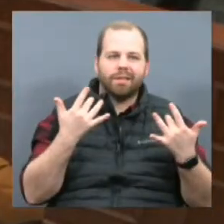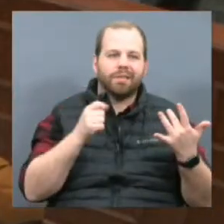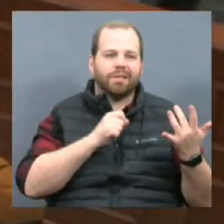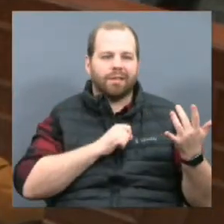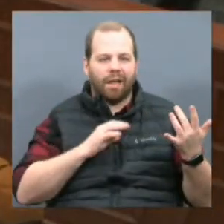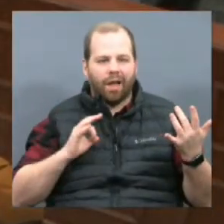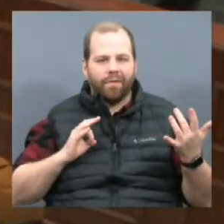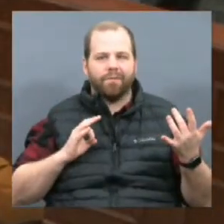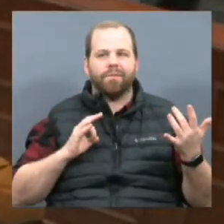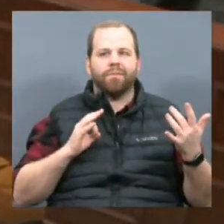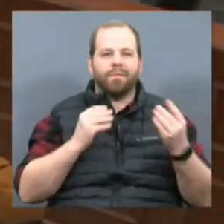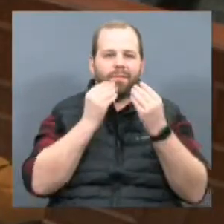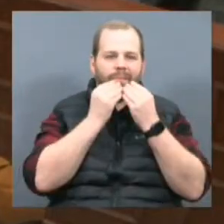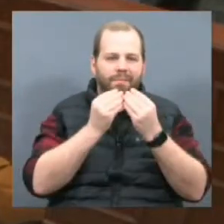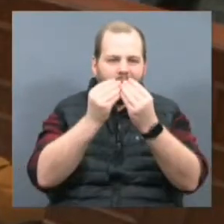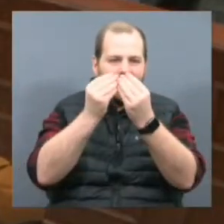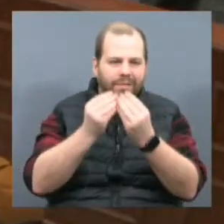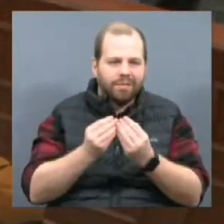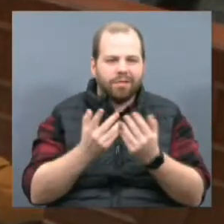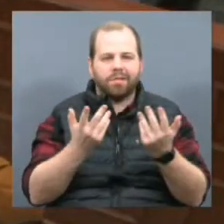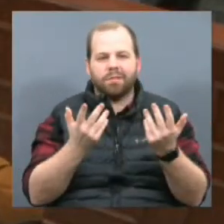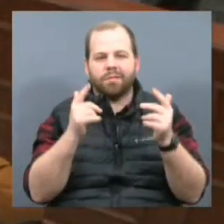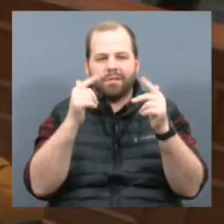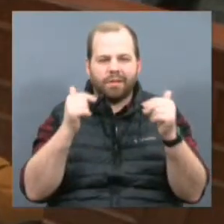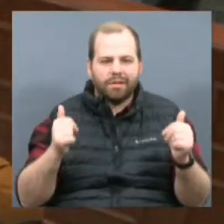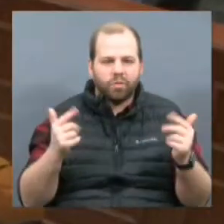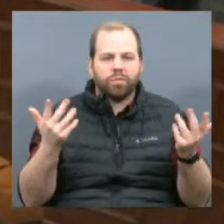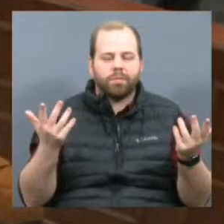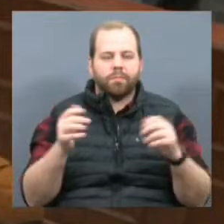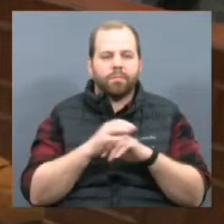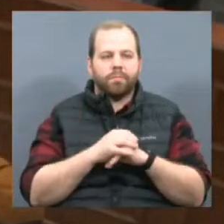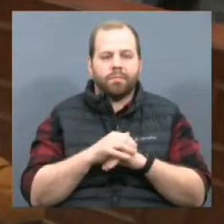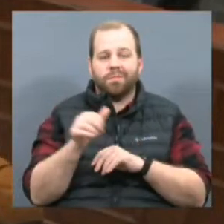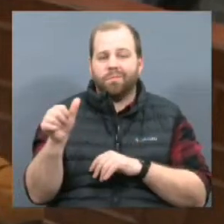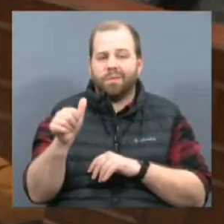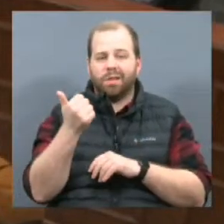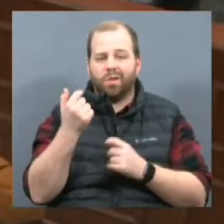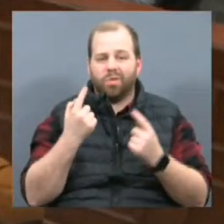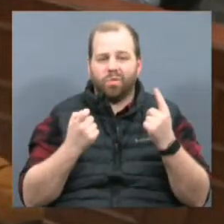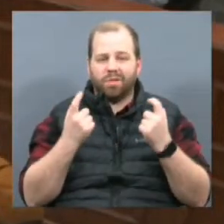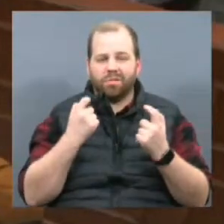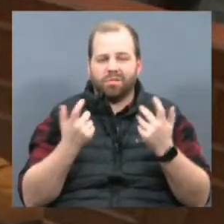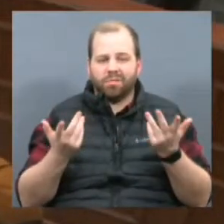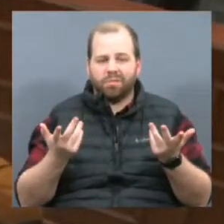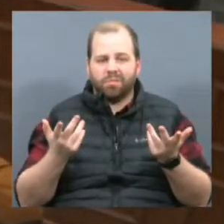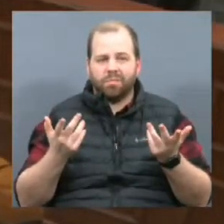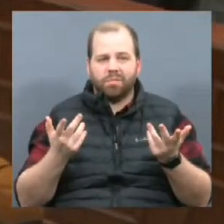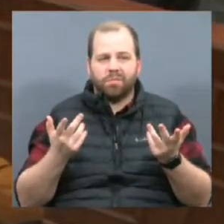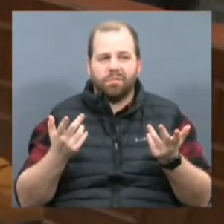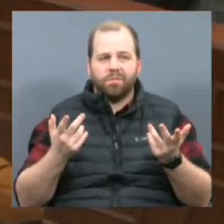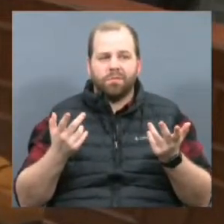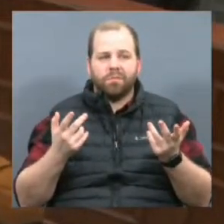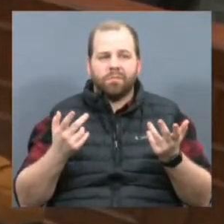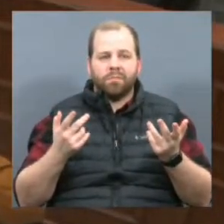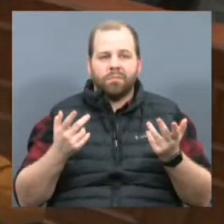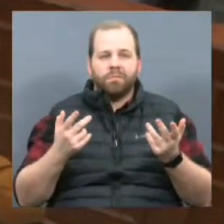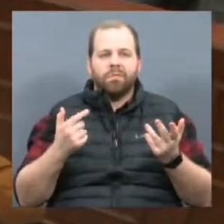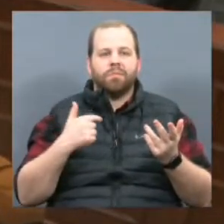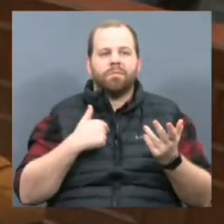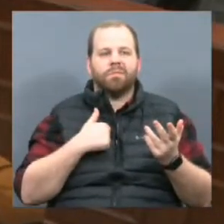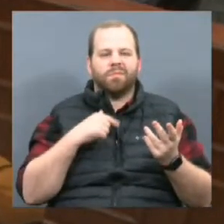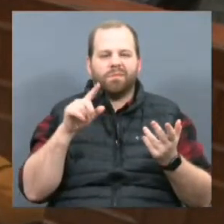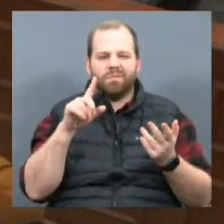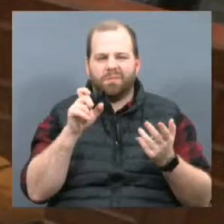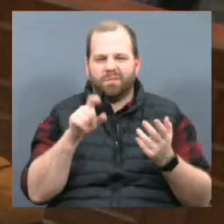for everything. Okay, thank you. Any other questions from any other commissioners? All right, Commissioner. I just had a Hartford, quick